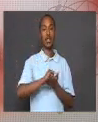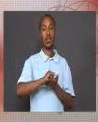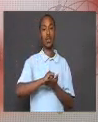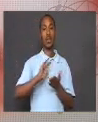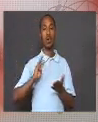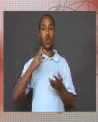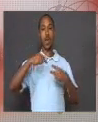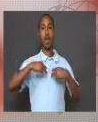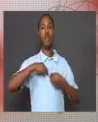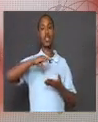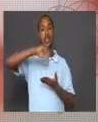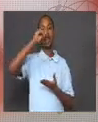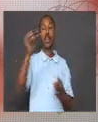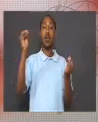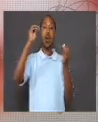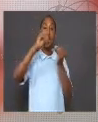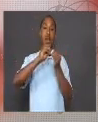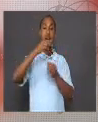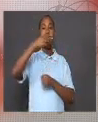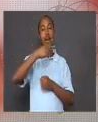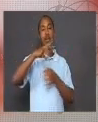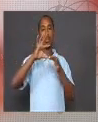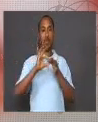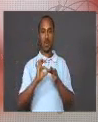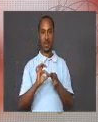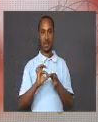studied, including hydrogen bonding,